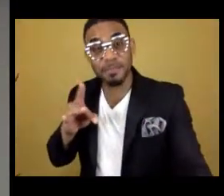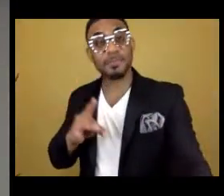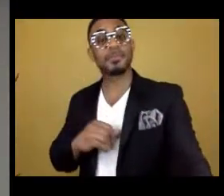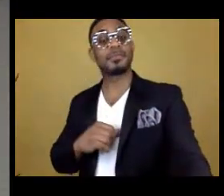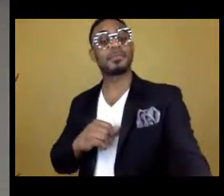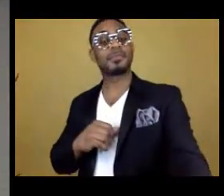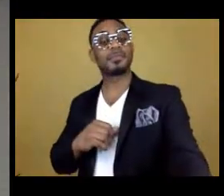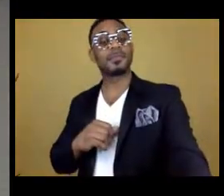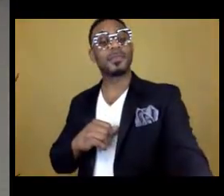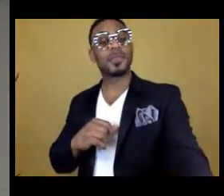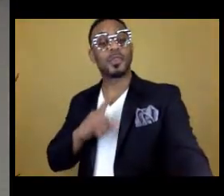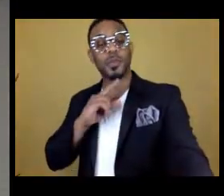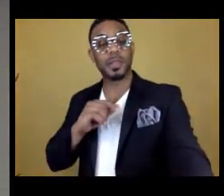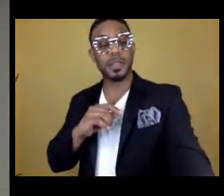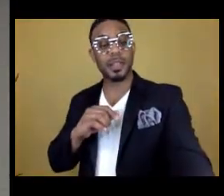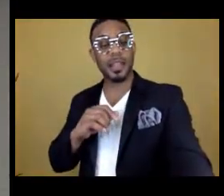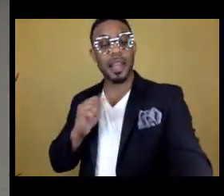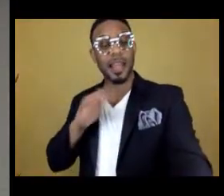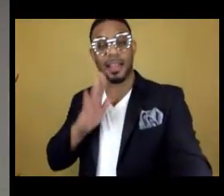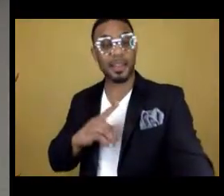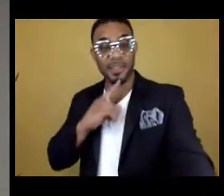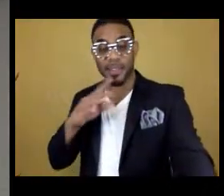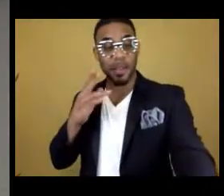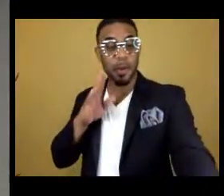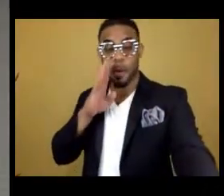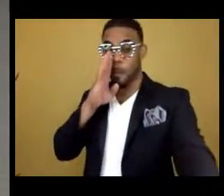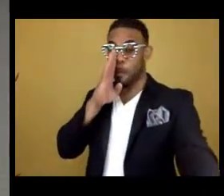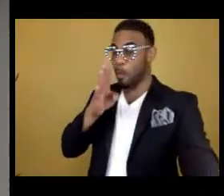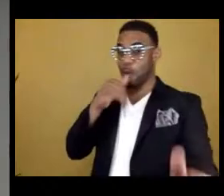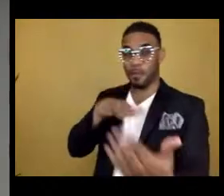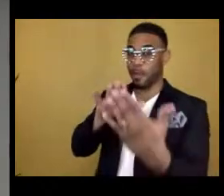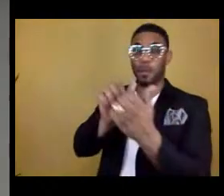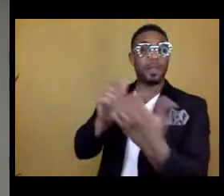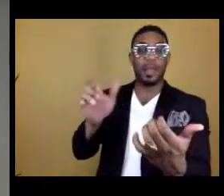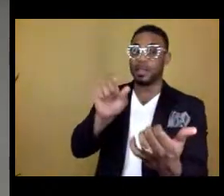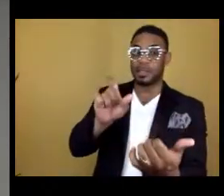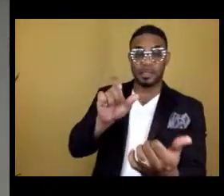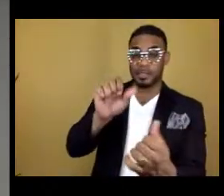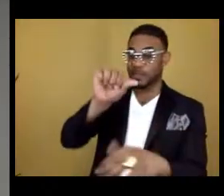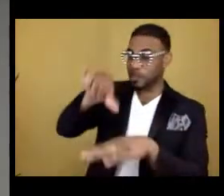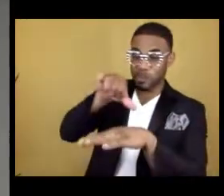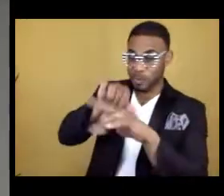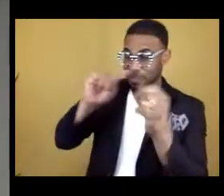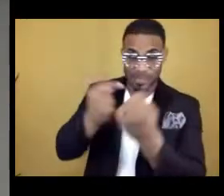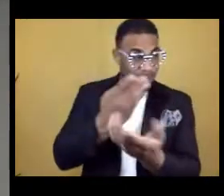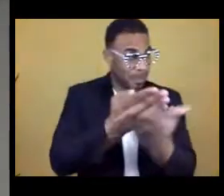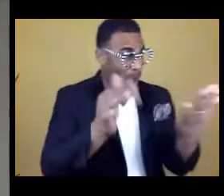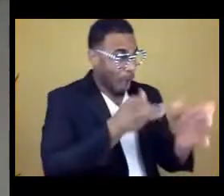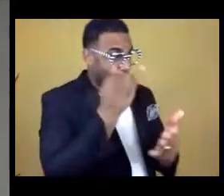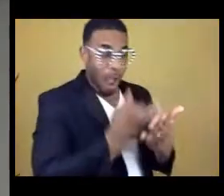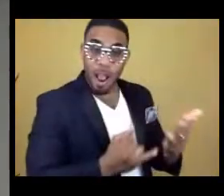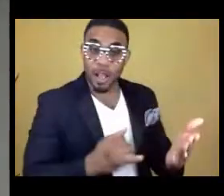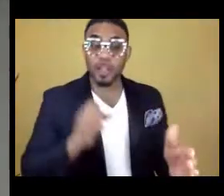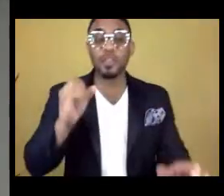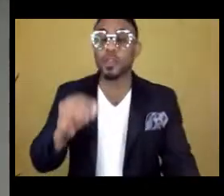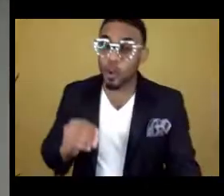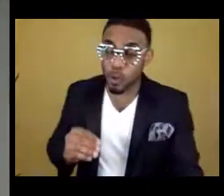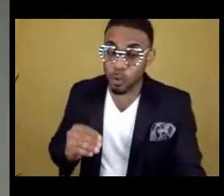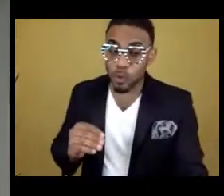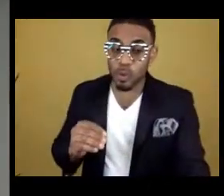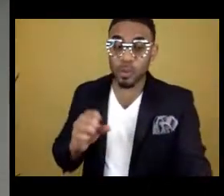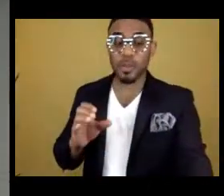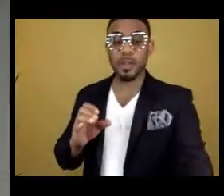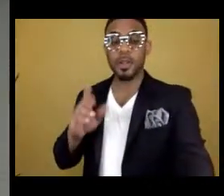The truth is, I could never stand boldly in this space without such an anointed team of artists. So, to Professor